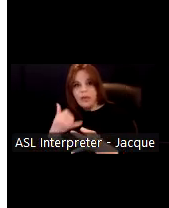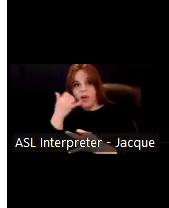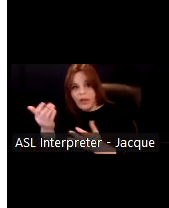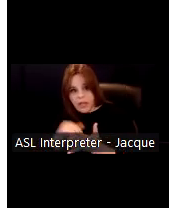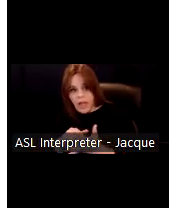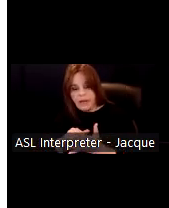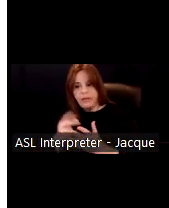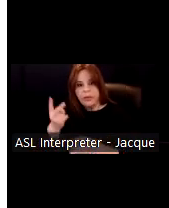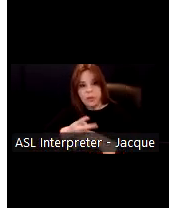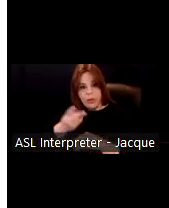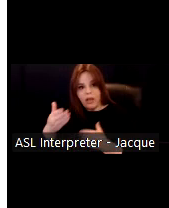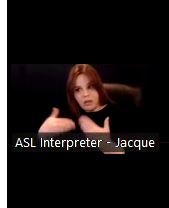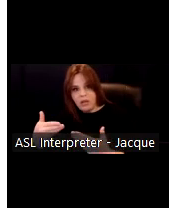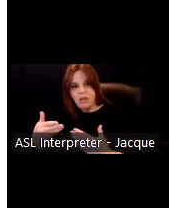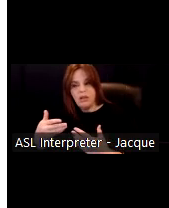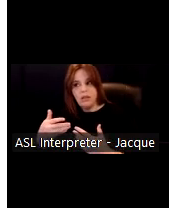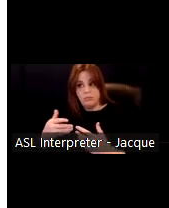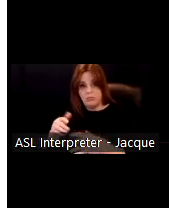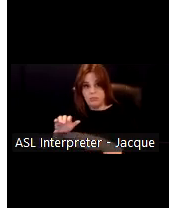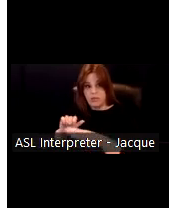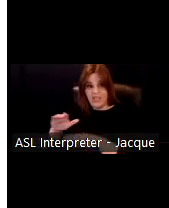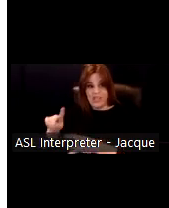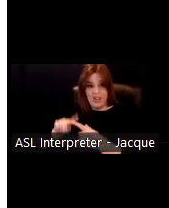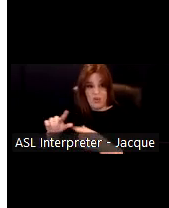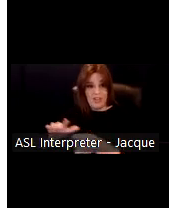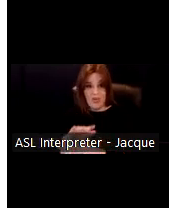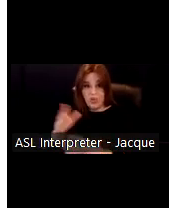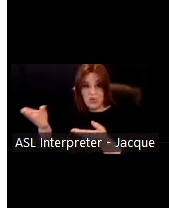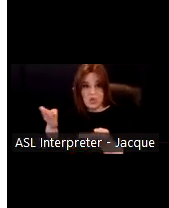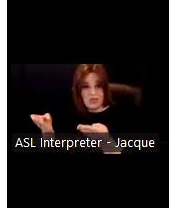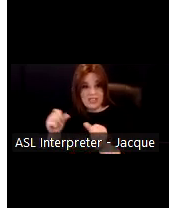have gone by, they then send it to a full service agency.